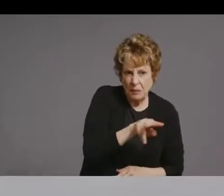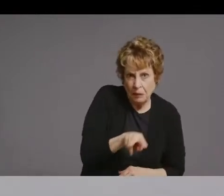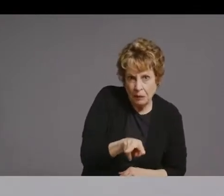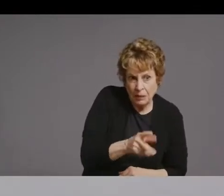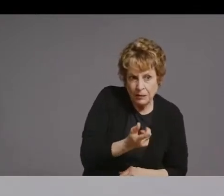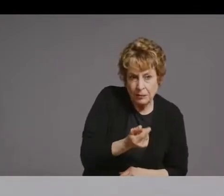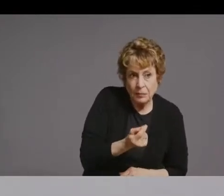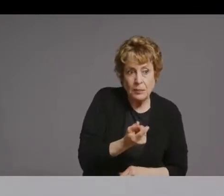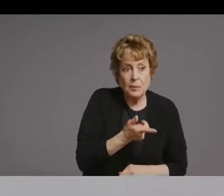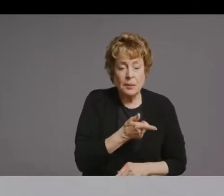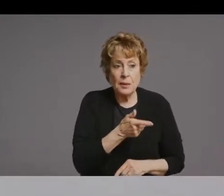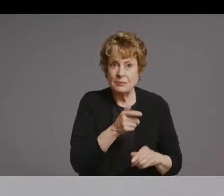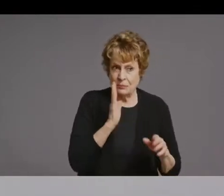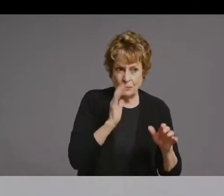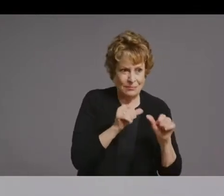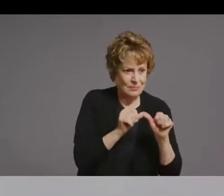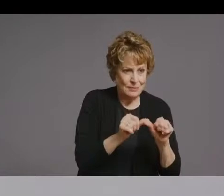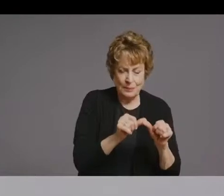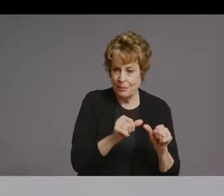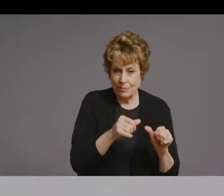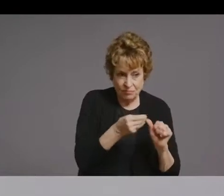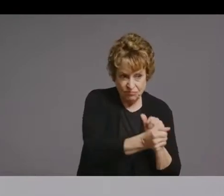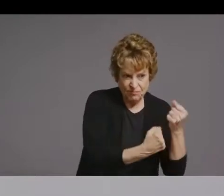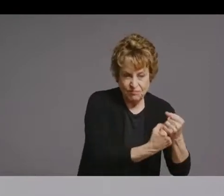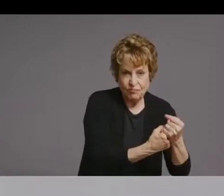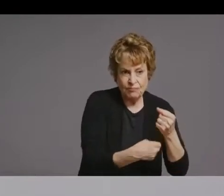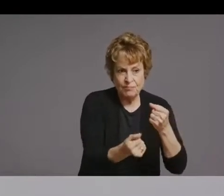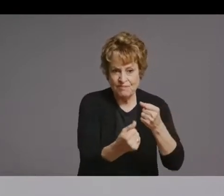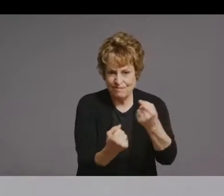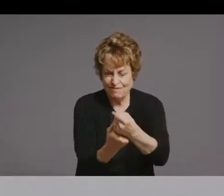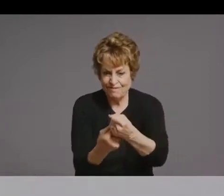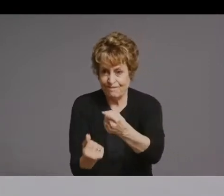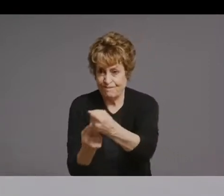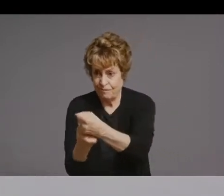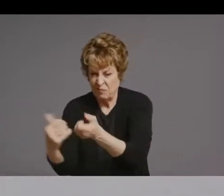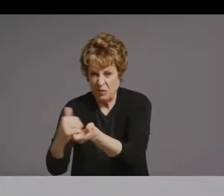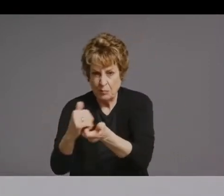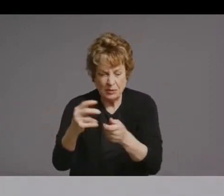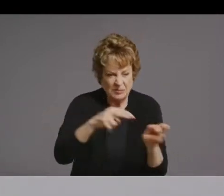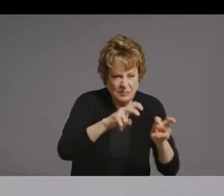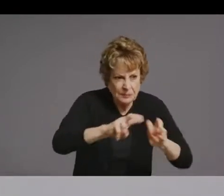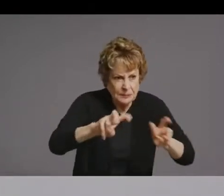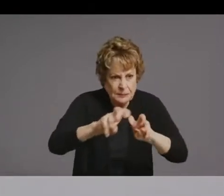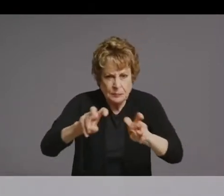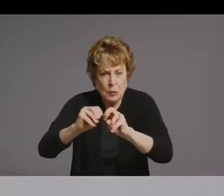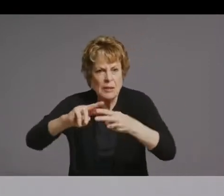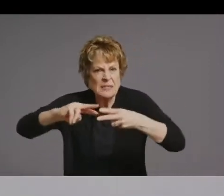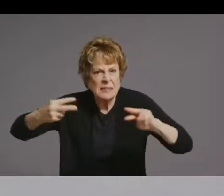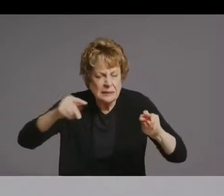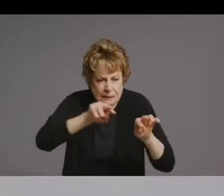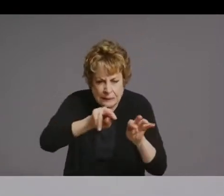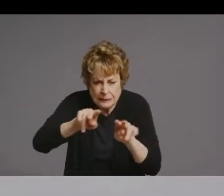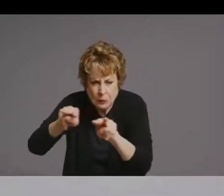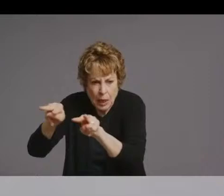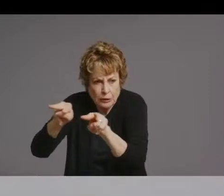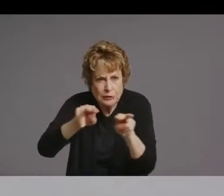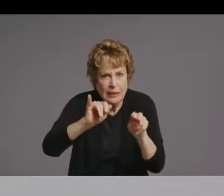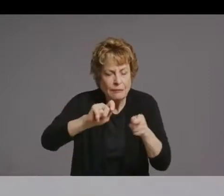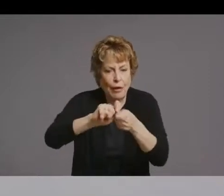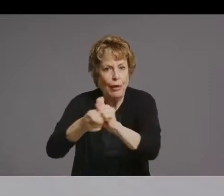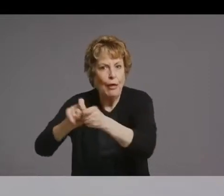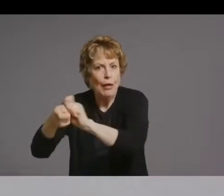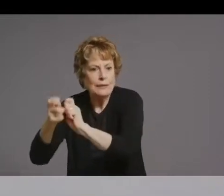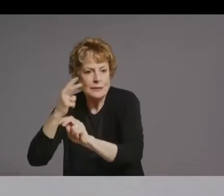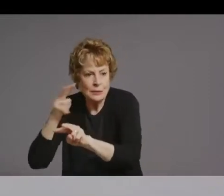to fund those partners to either do more samples or to continue the work that they're doing for us. You know,